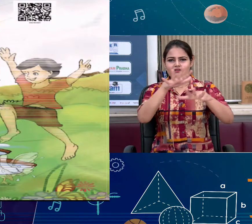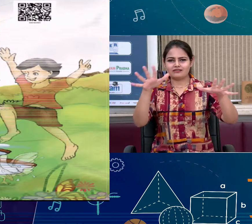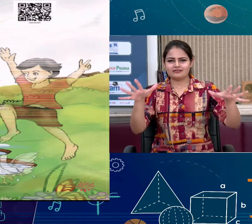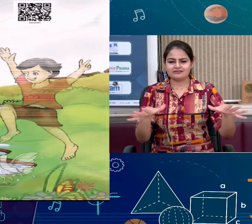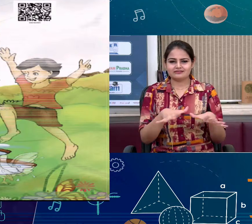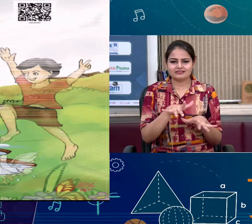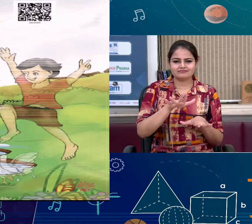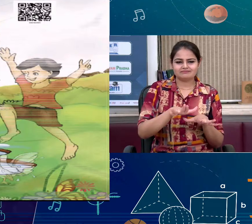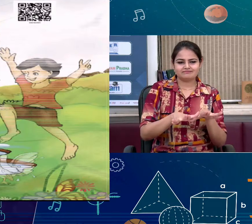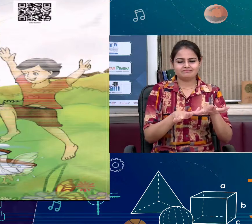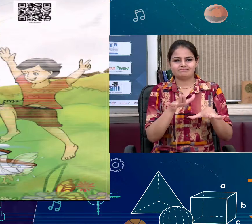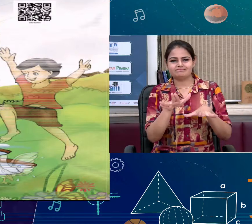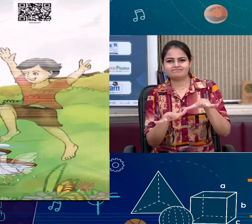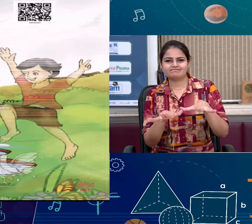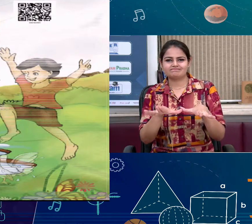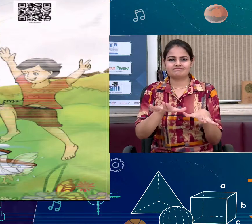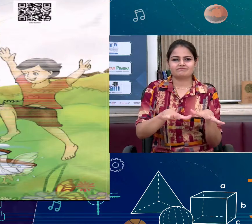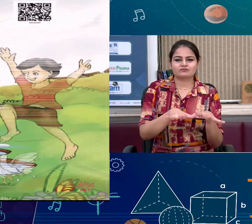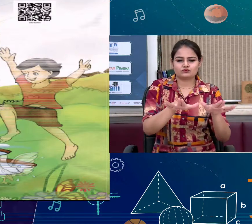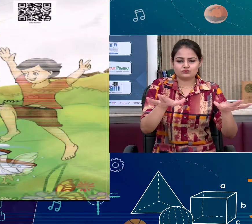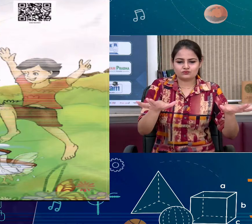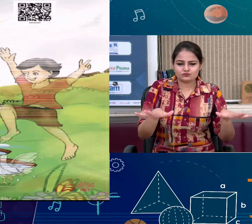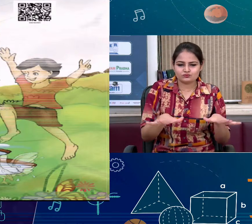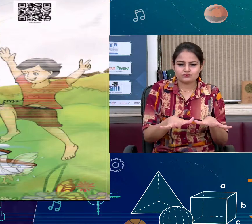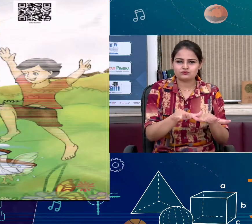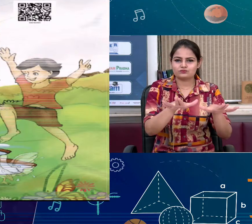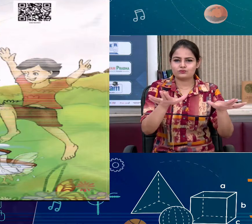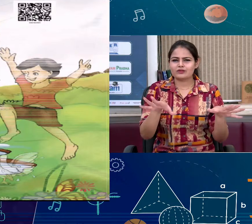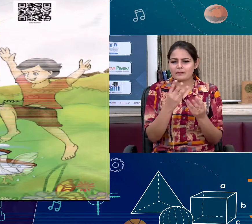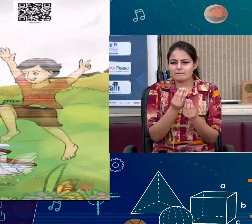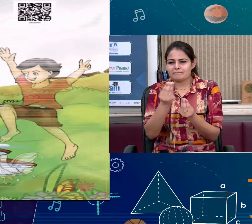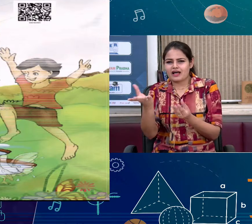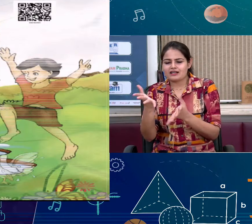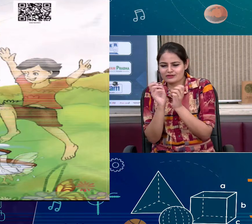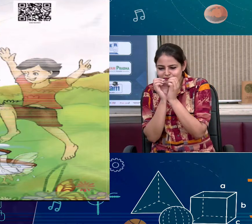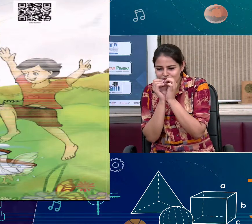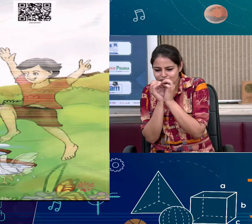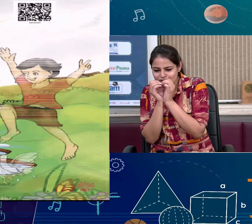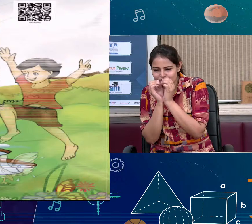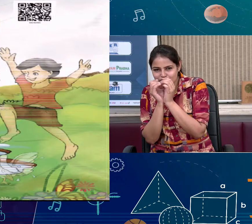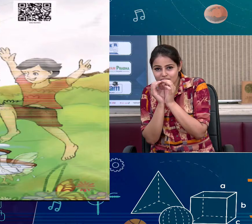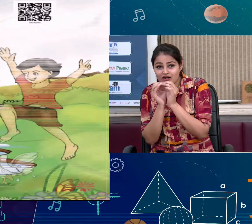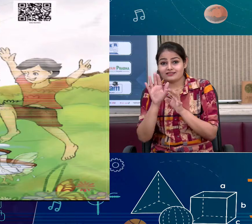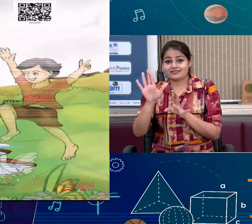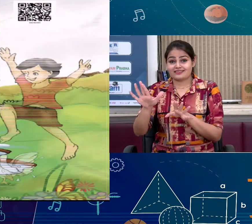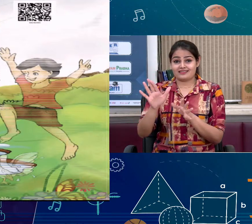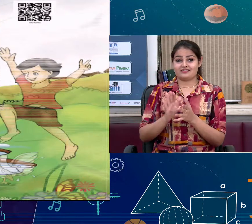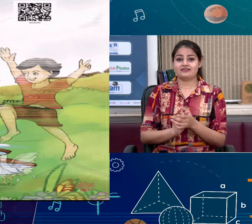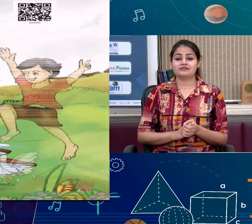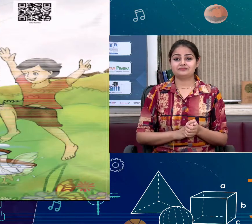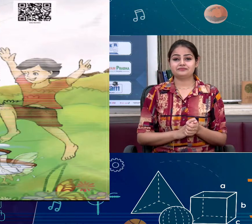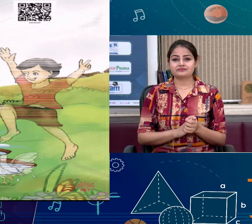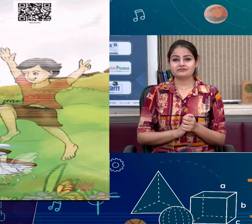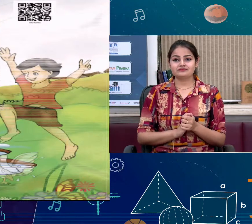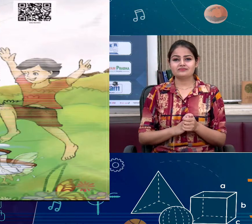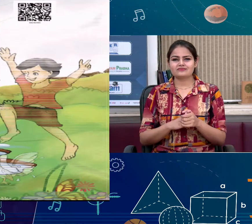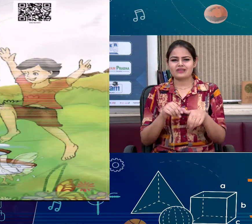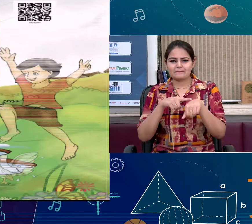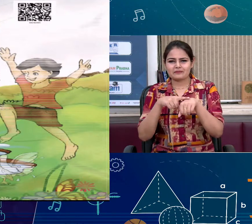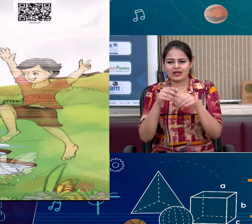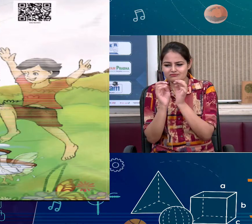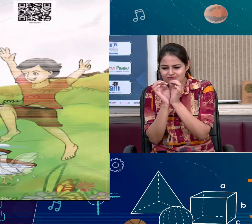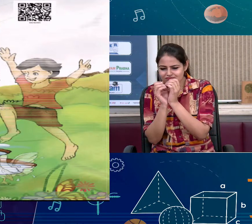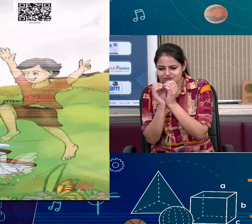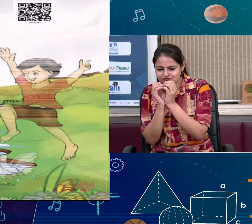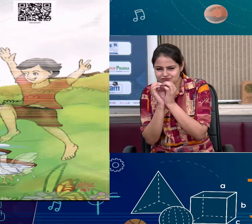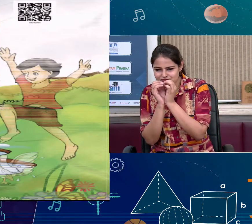water across. We can also see a squirrel. If you look at the tree, there's a squirrel which is climbing down. There are